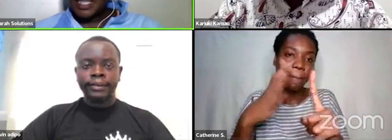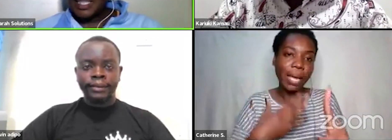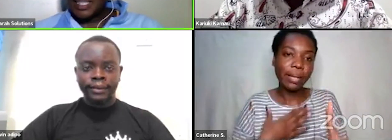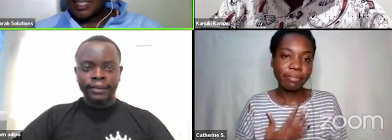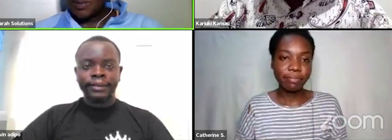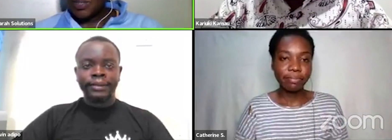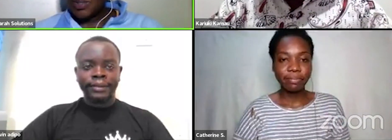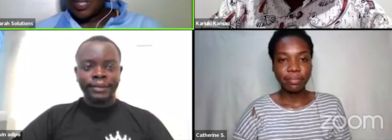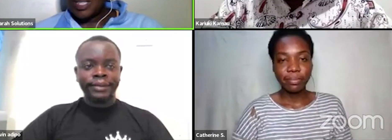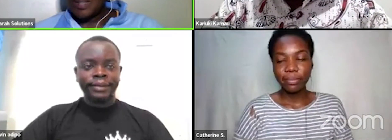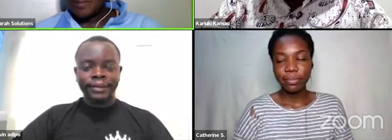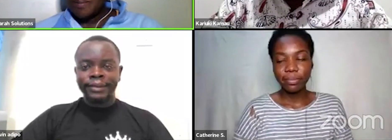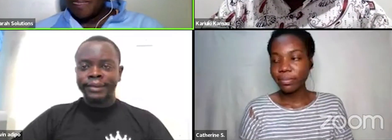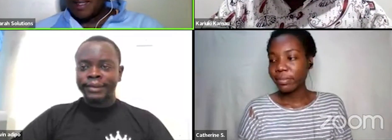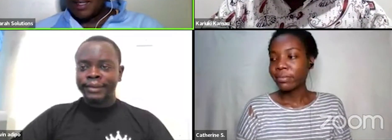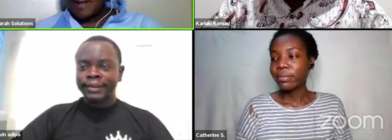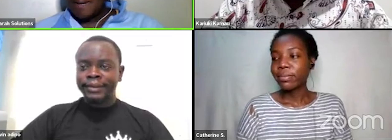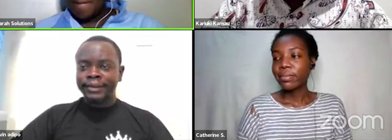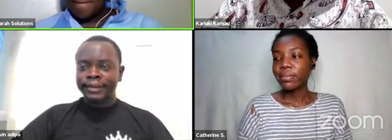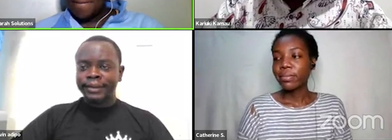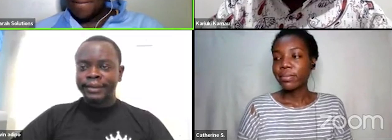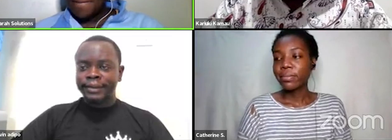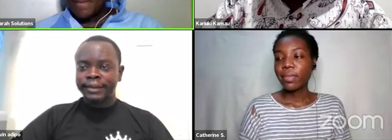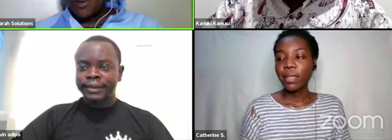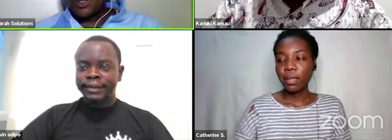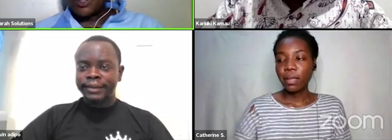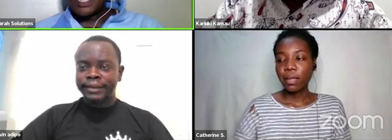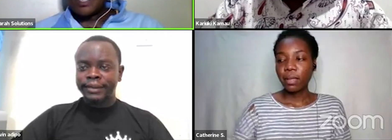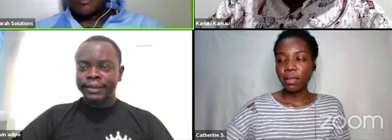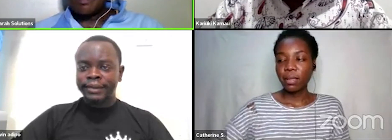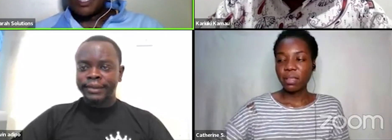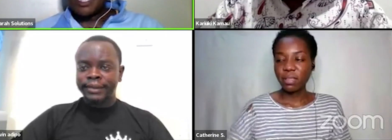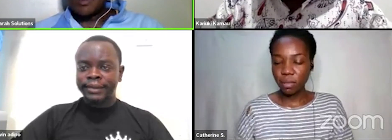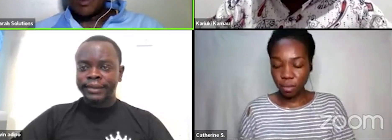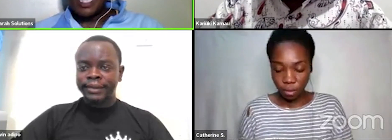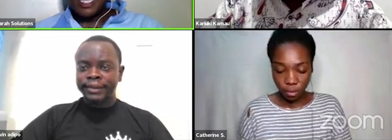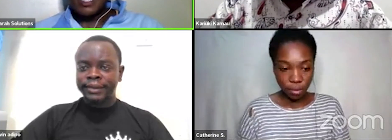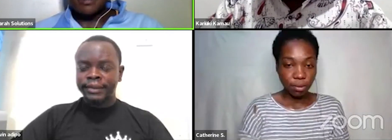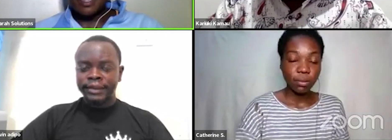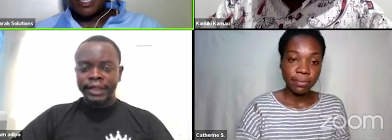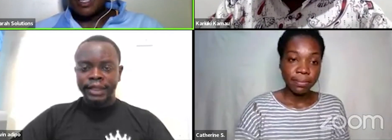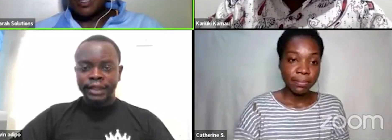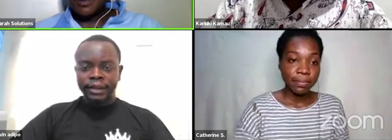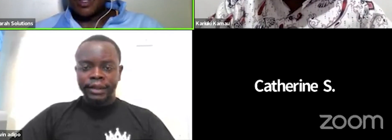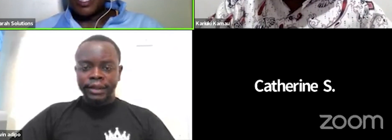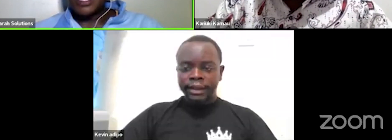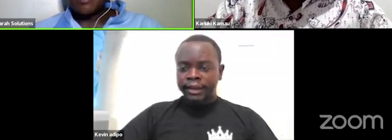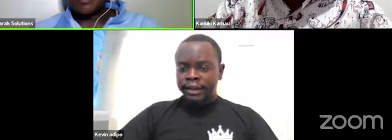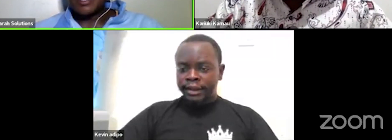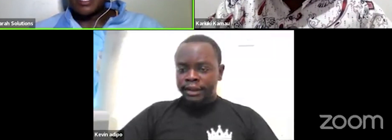All right, and then there's a question here. We know that every business model has a